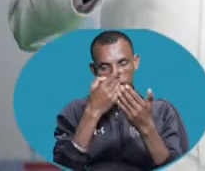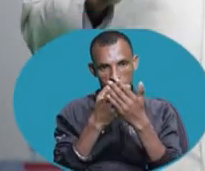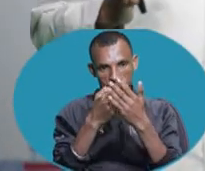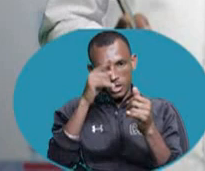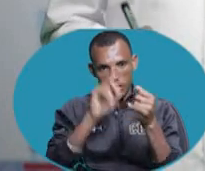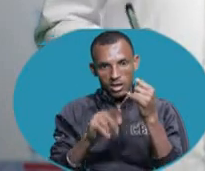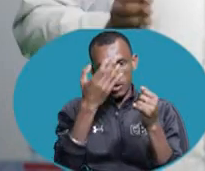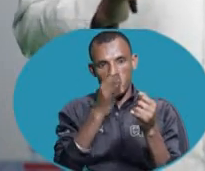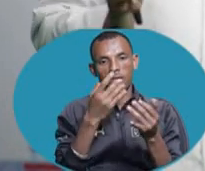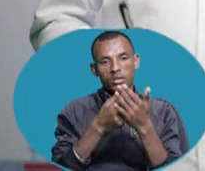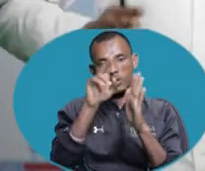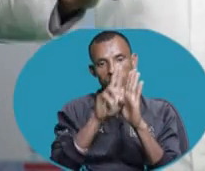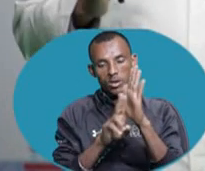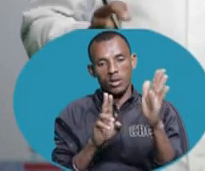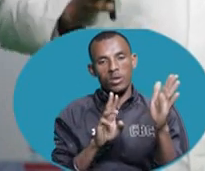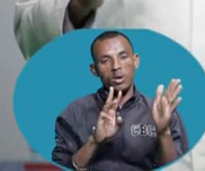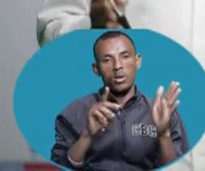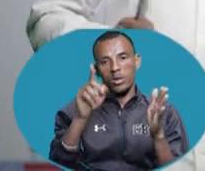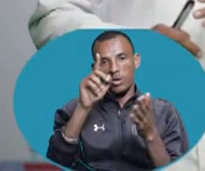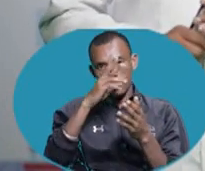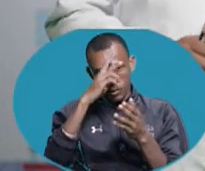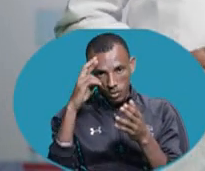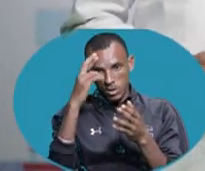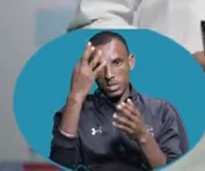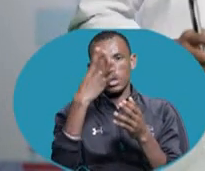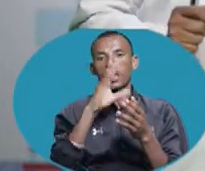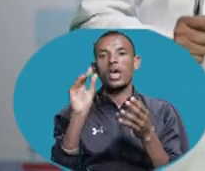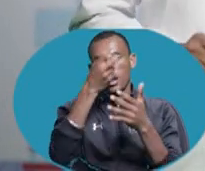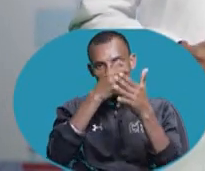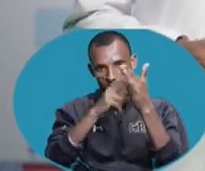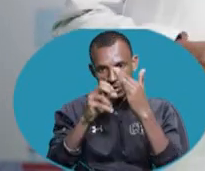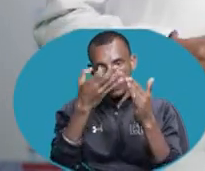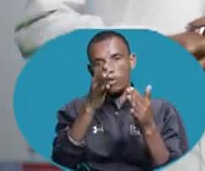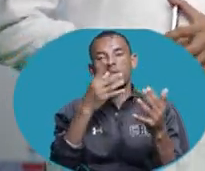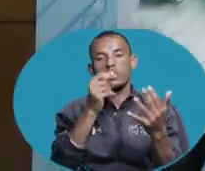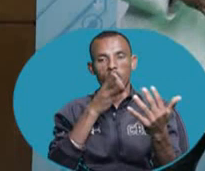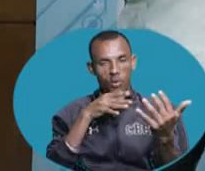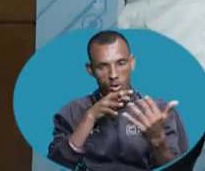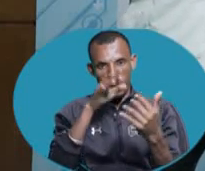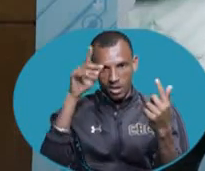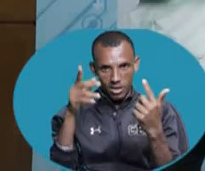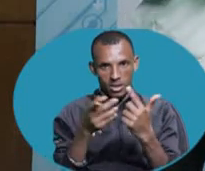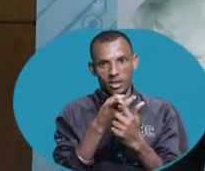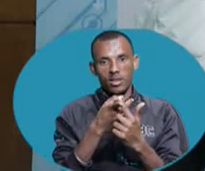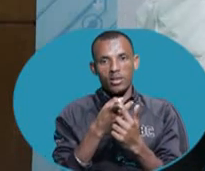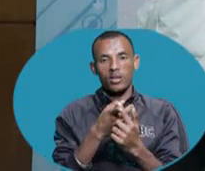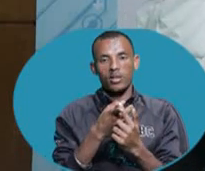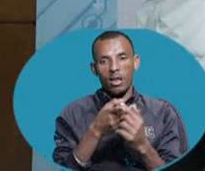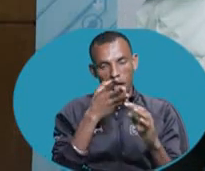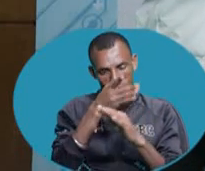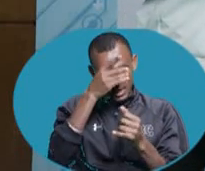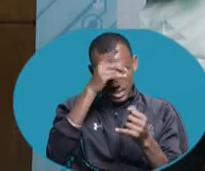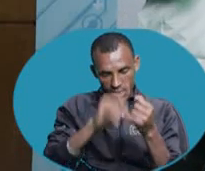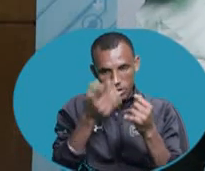will be able to explain the cause, course, and consequence of the war. Second, after